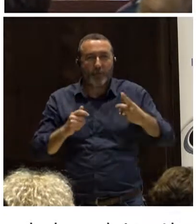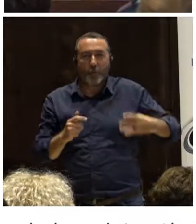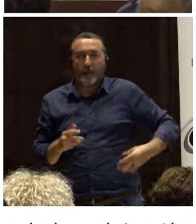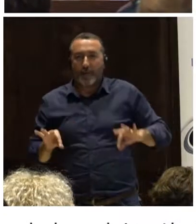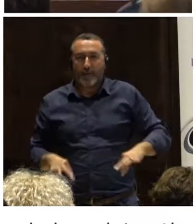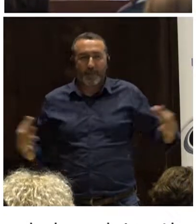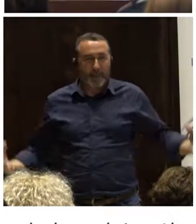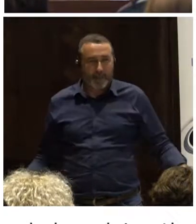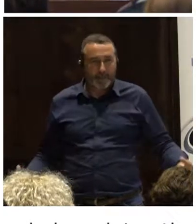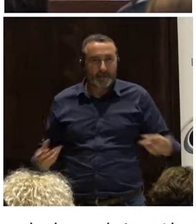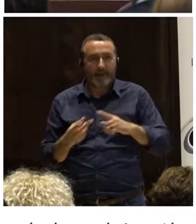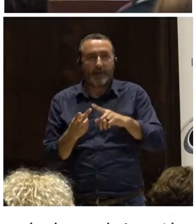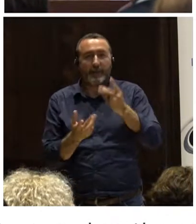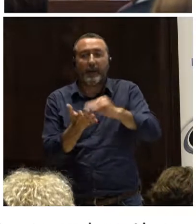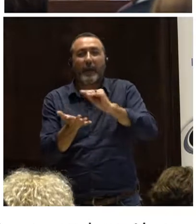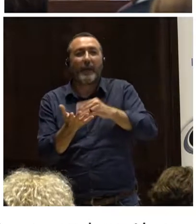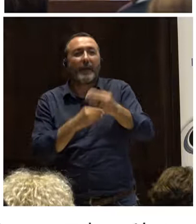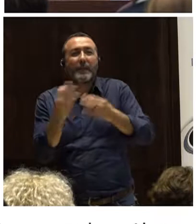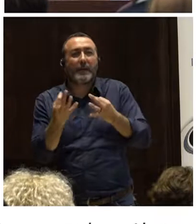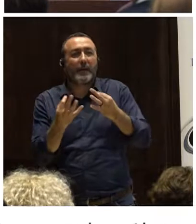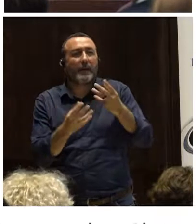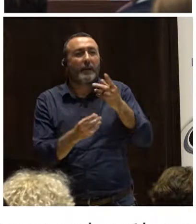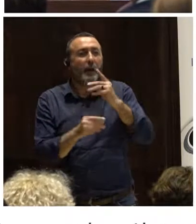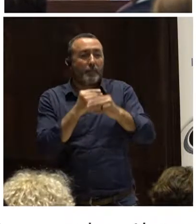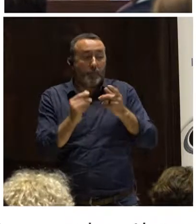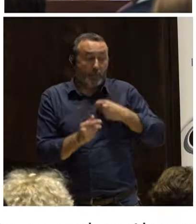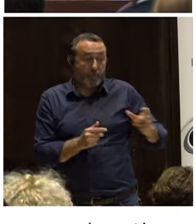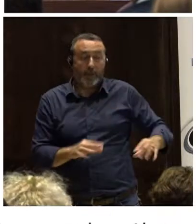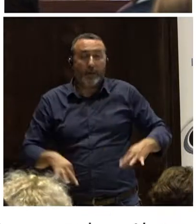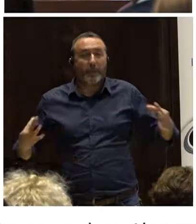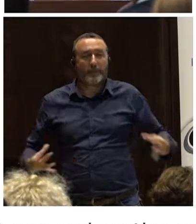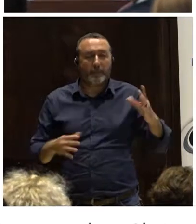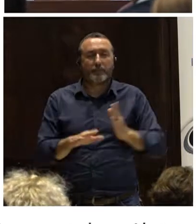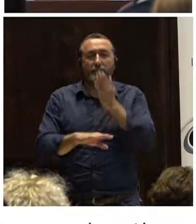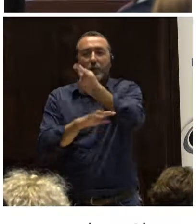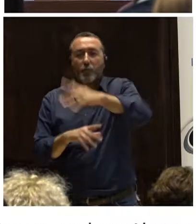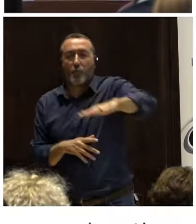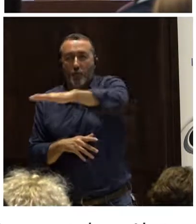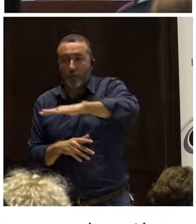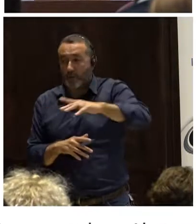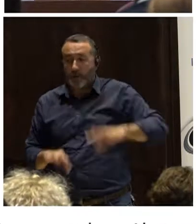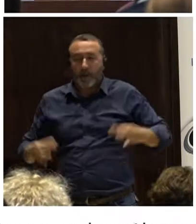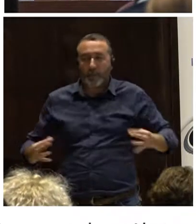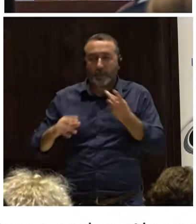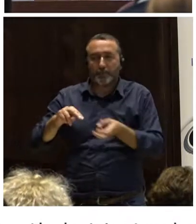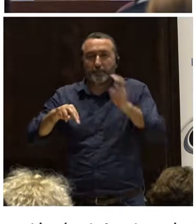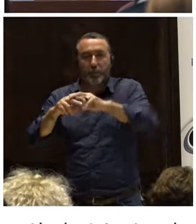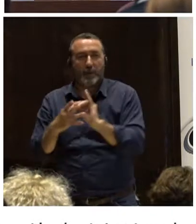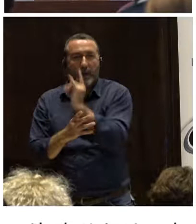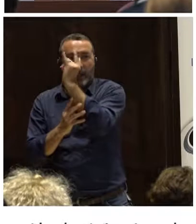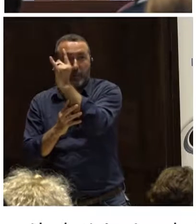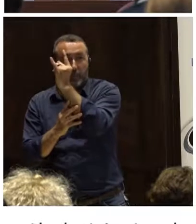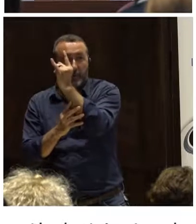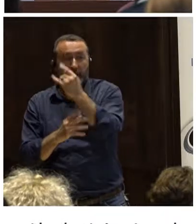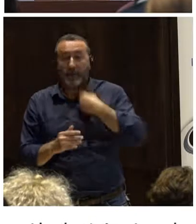she went running off with the tree. She had the robot grab the tree, and turns out she wanted to decorate the tree because it